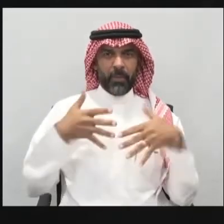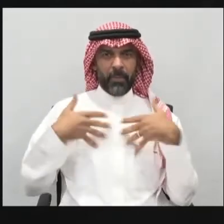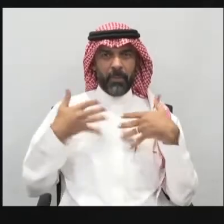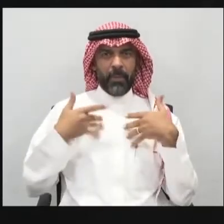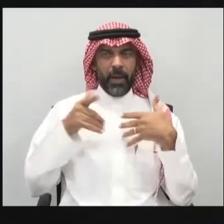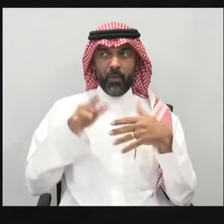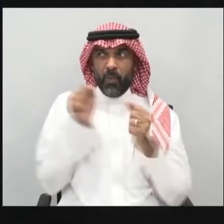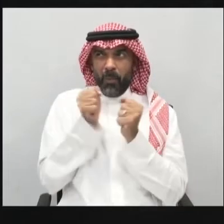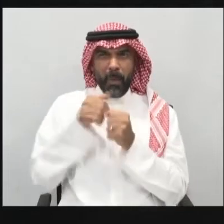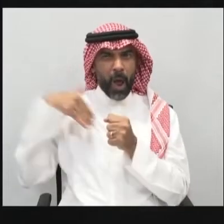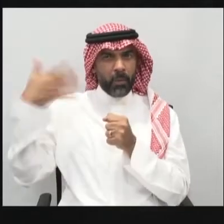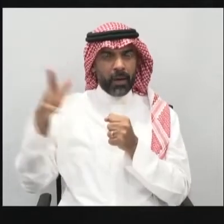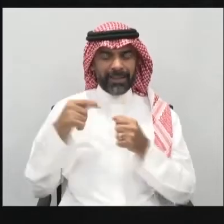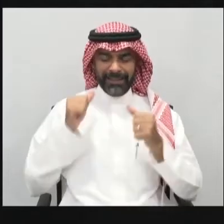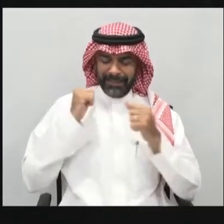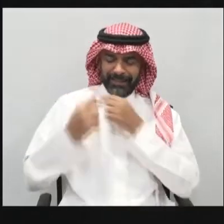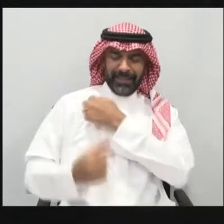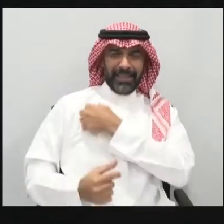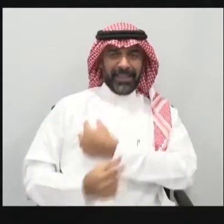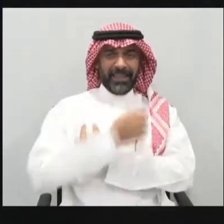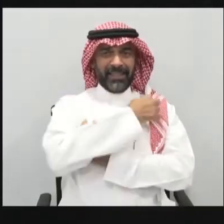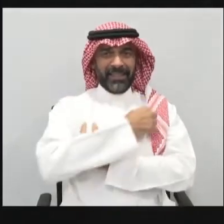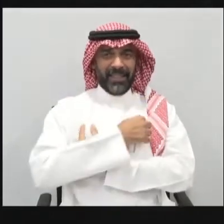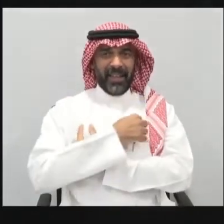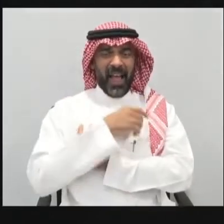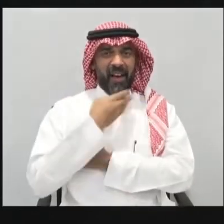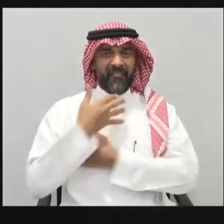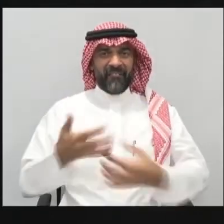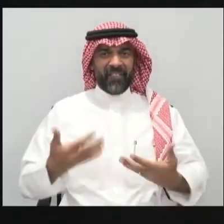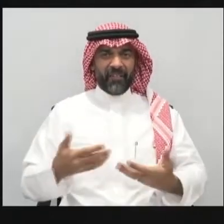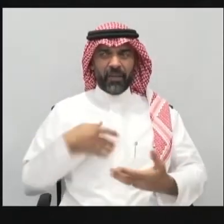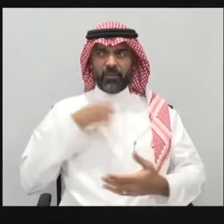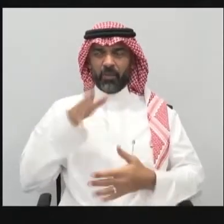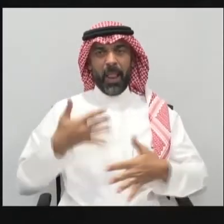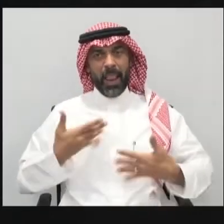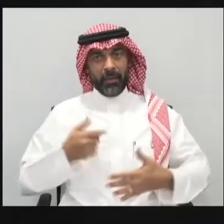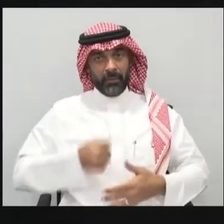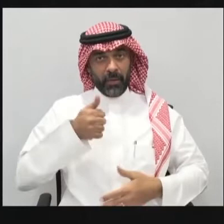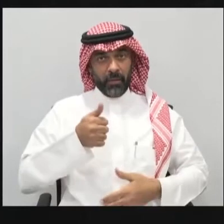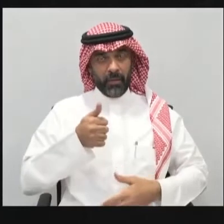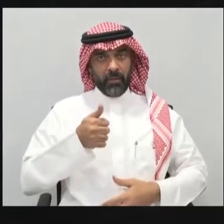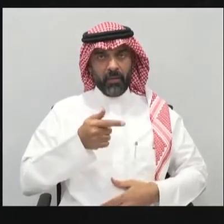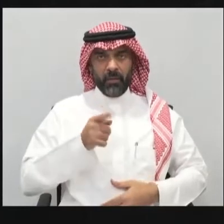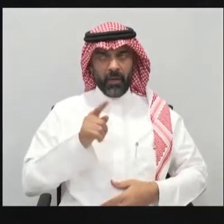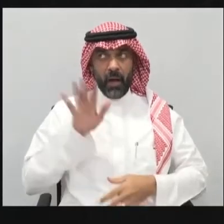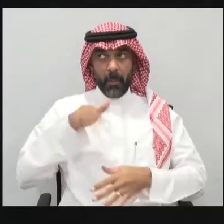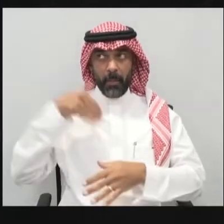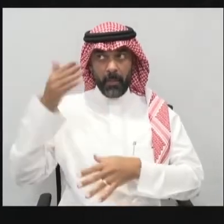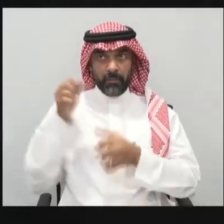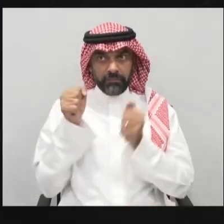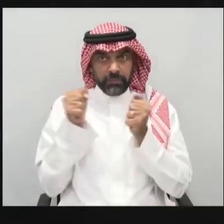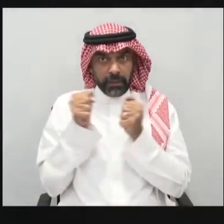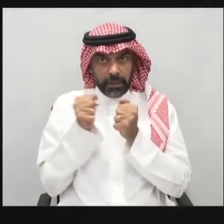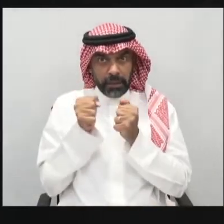cold? No, you have to wear something for the weather, right? So how it's like outside is the